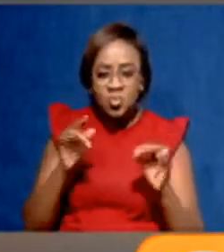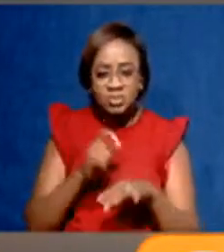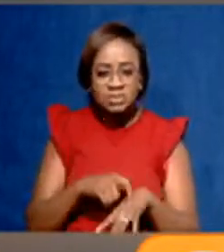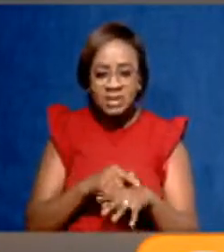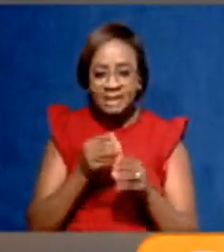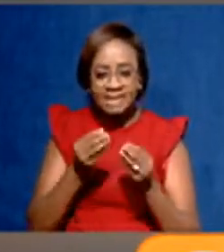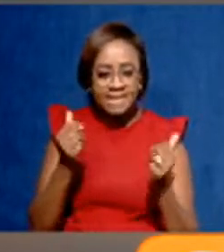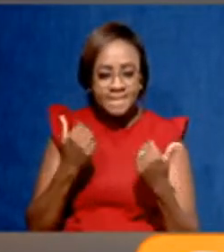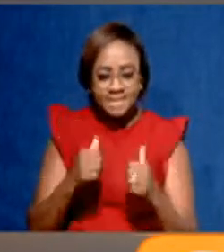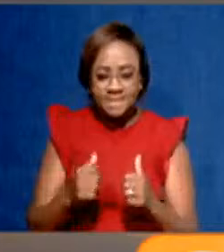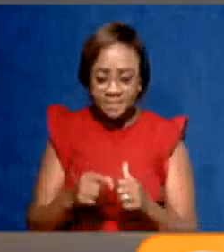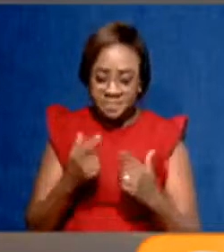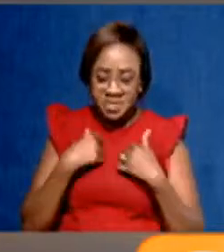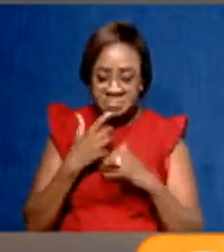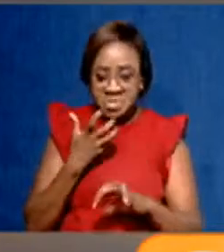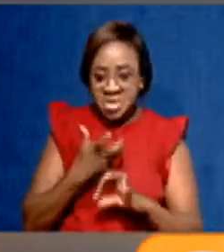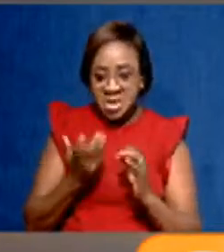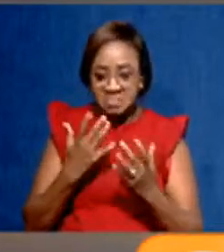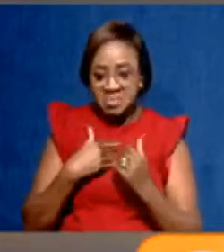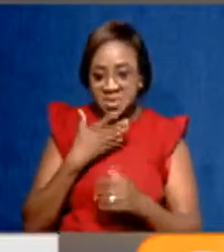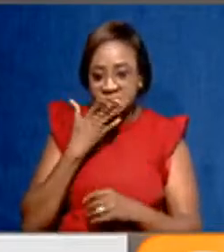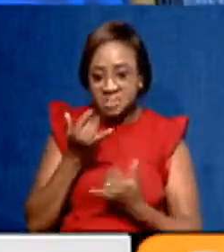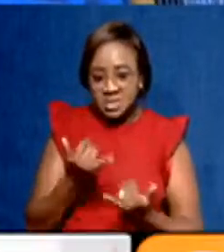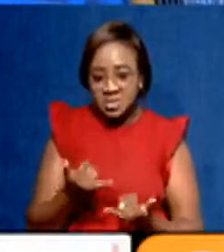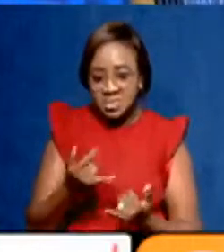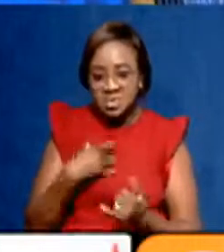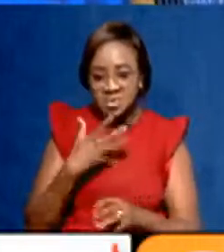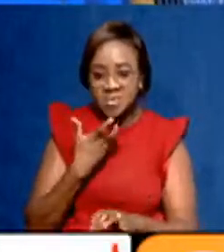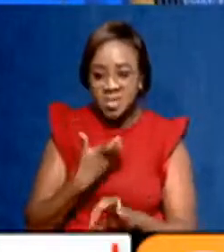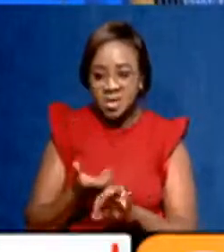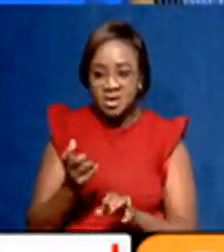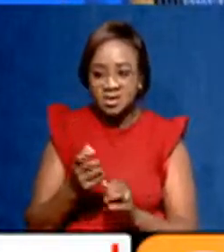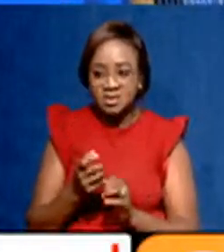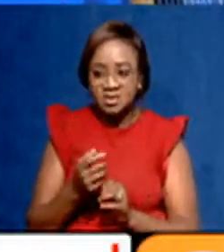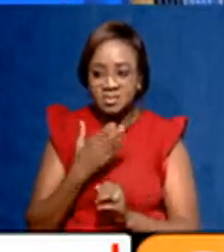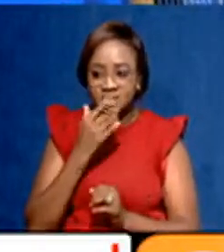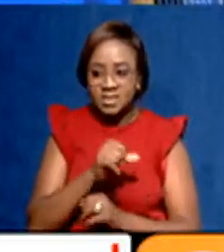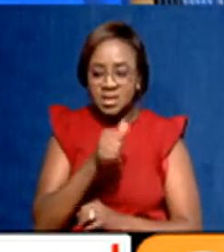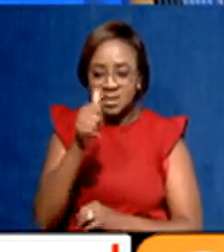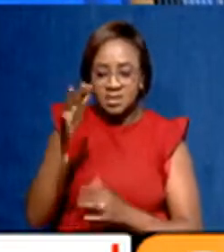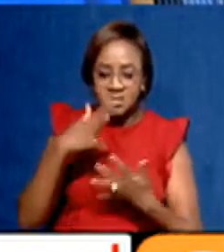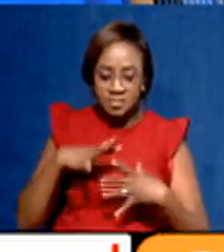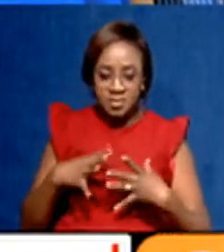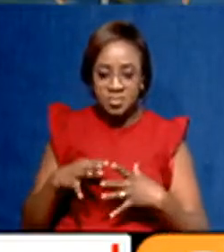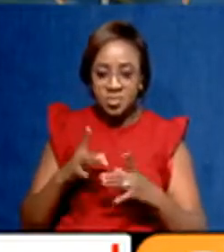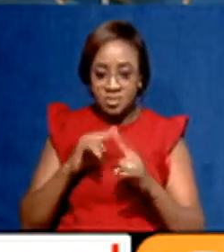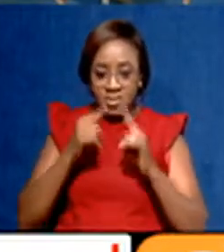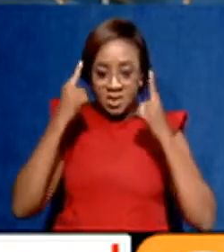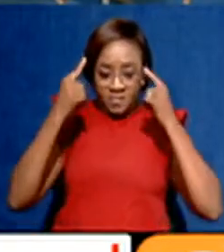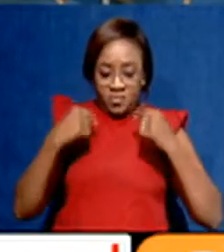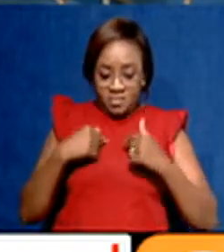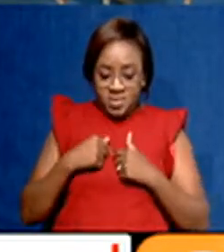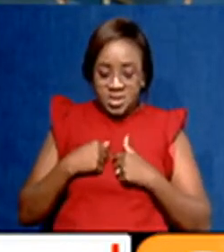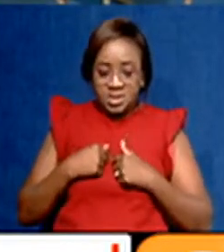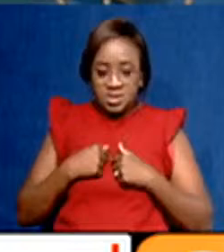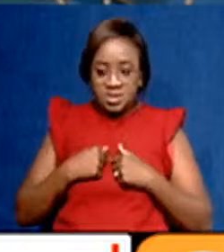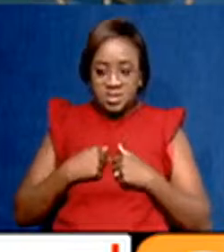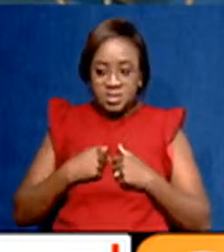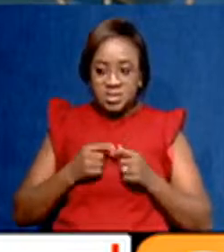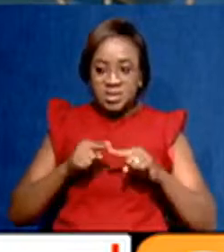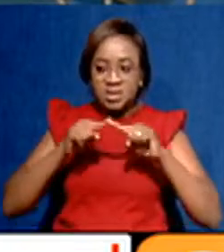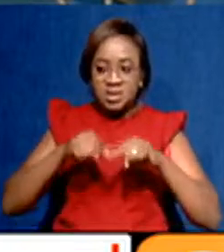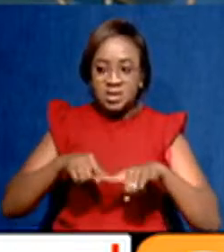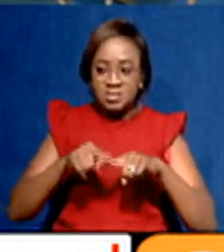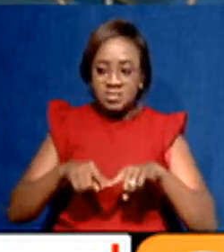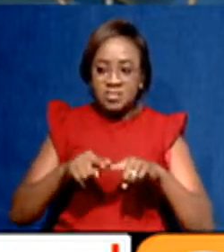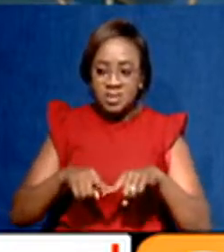to respond to that. I would propose maybe other players to do so. Be that as it may, it depends on the priorities of